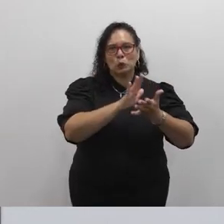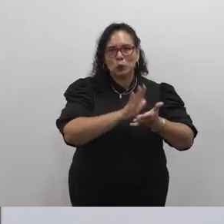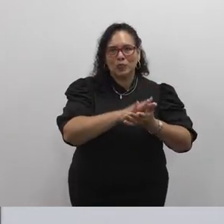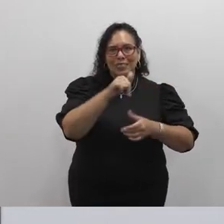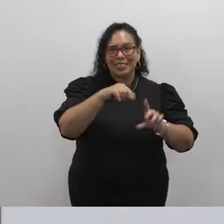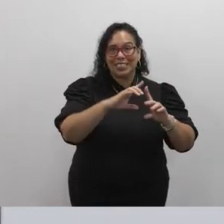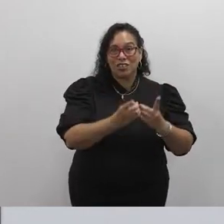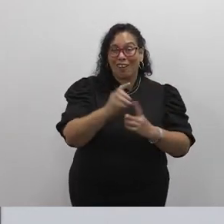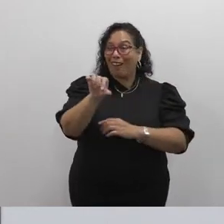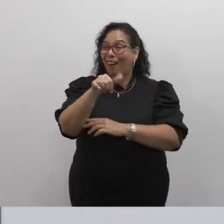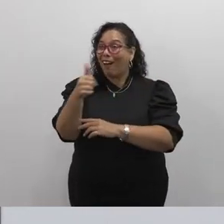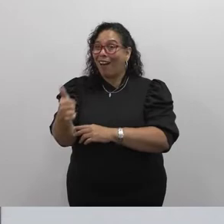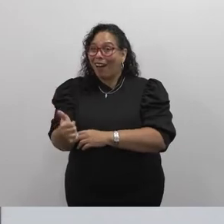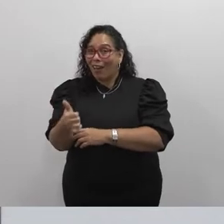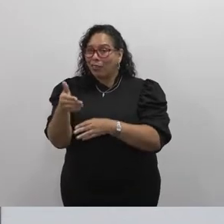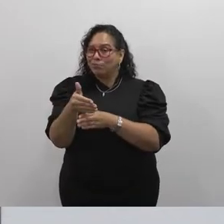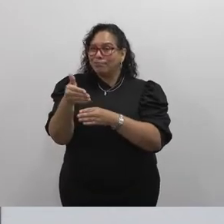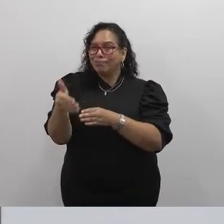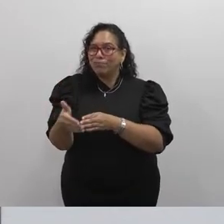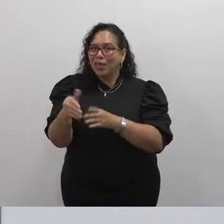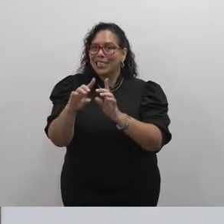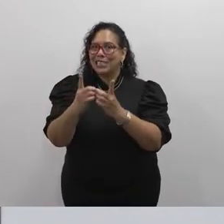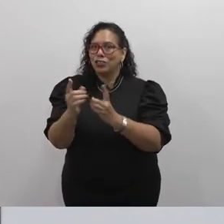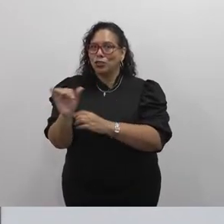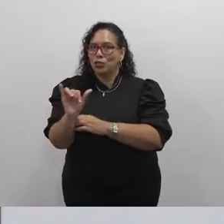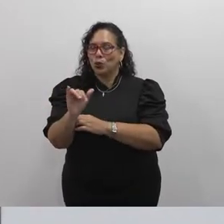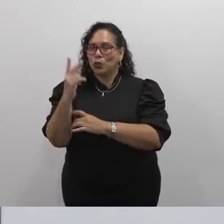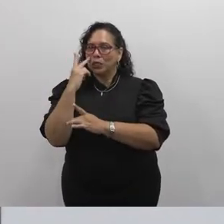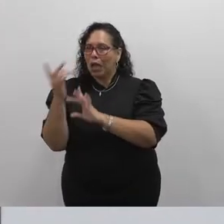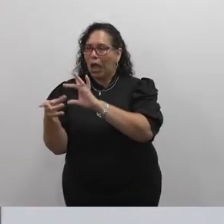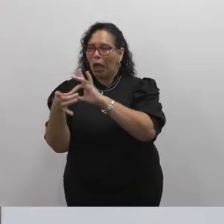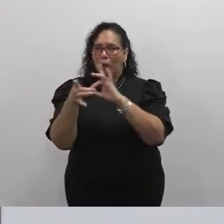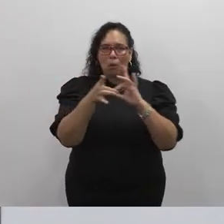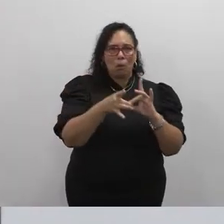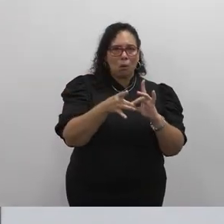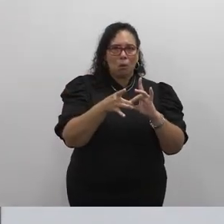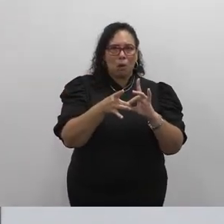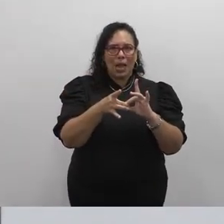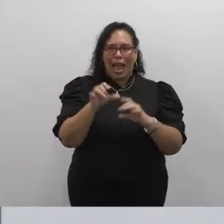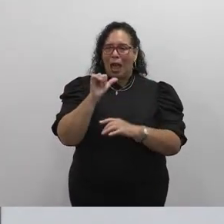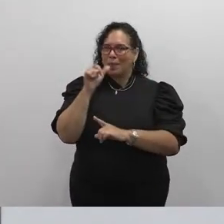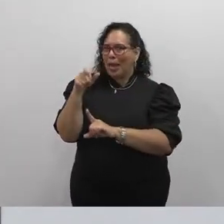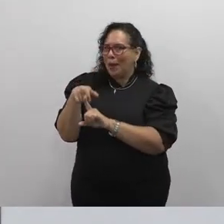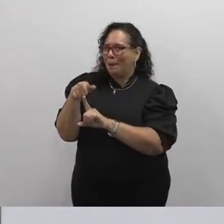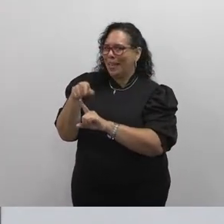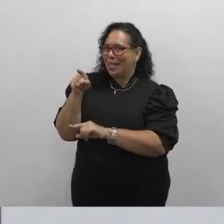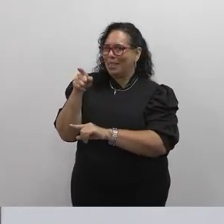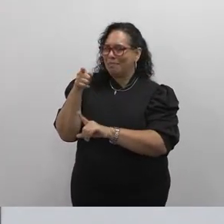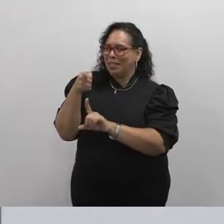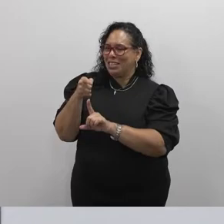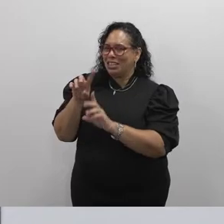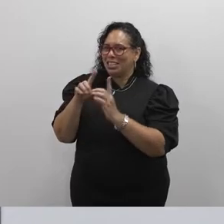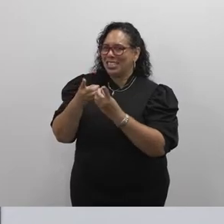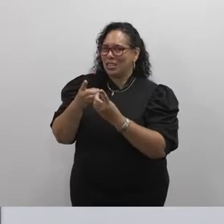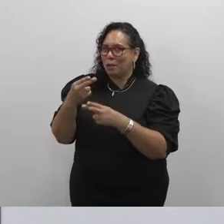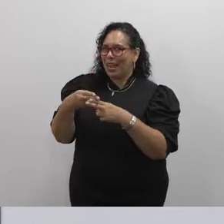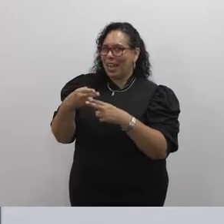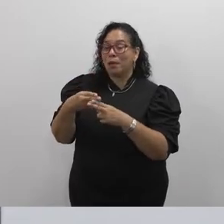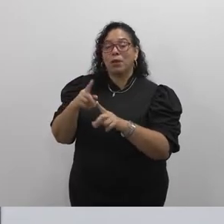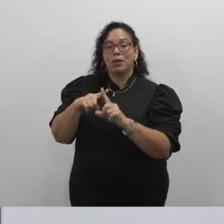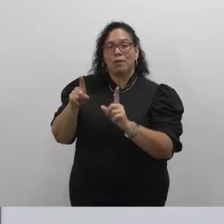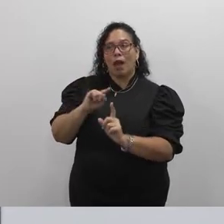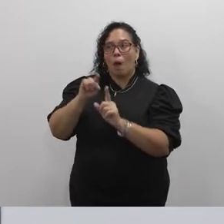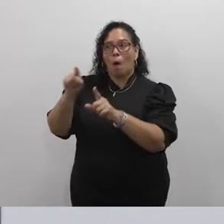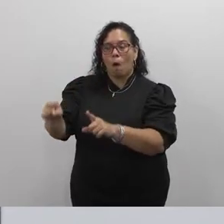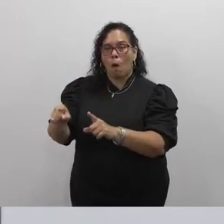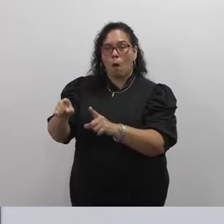And I think that's when I often see more of that tie-in, right? So I won't pick on a particular district by name, but perhaps when I visit a